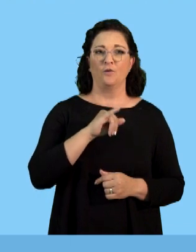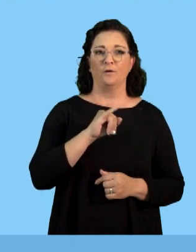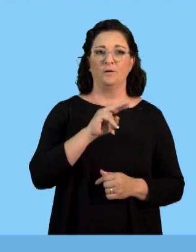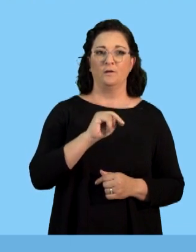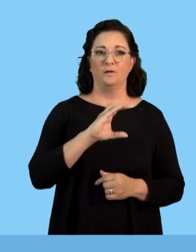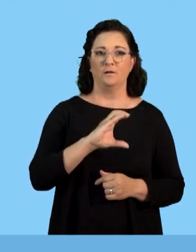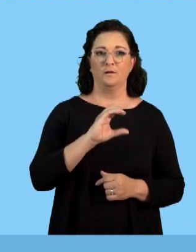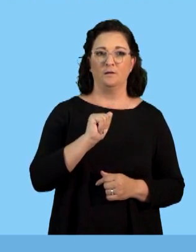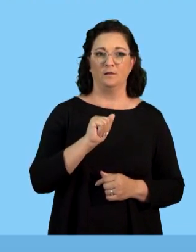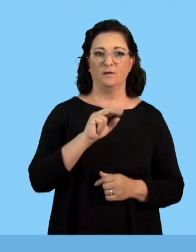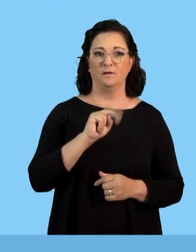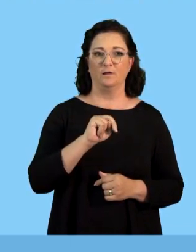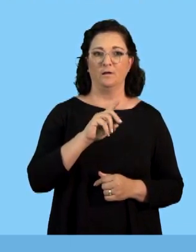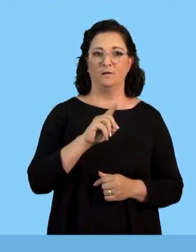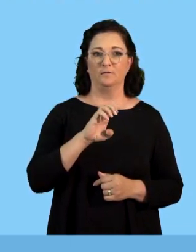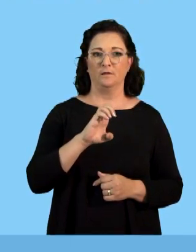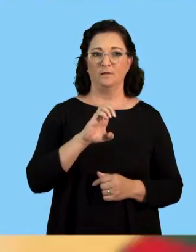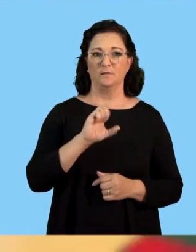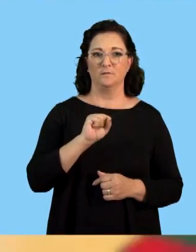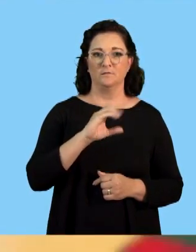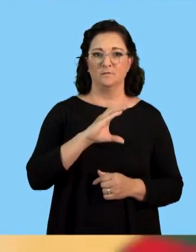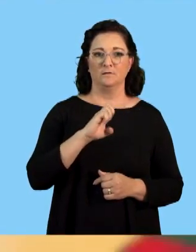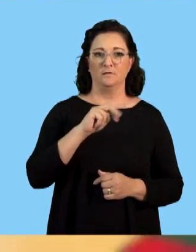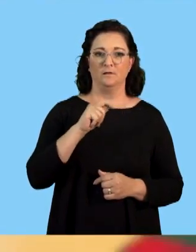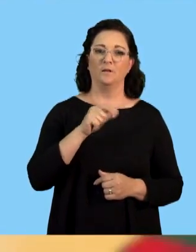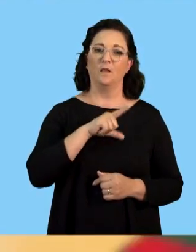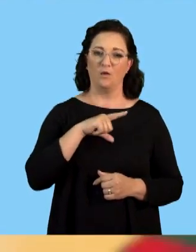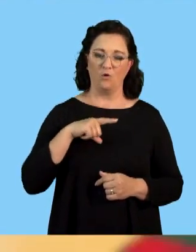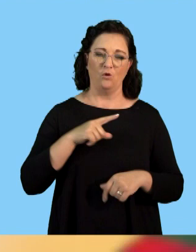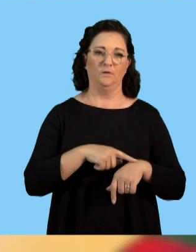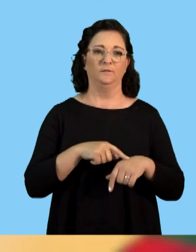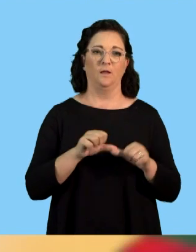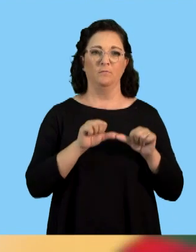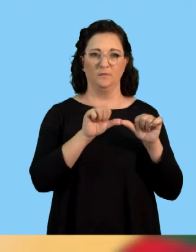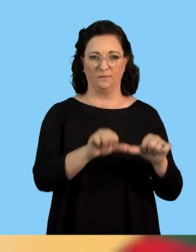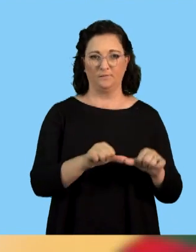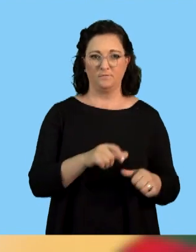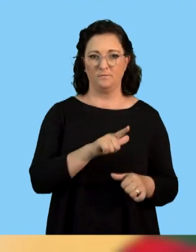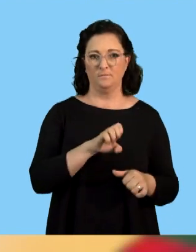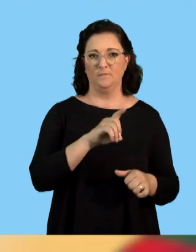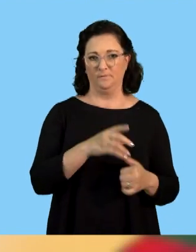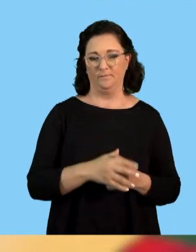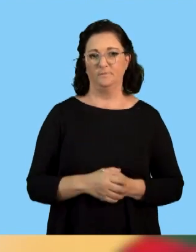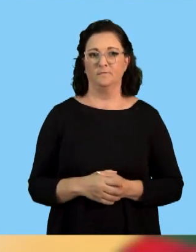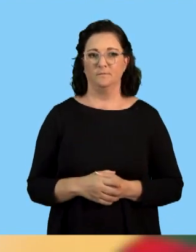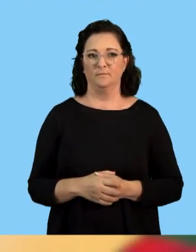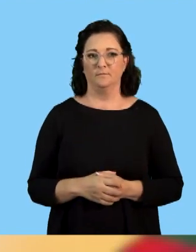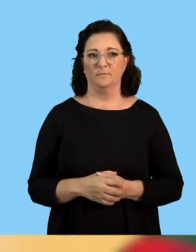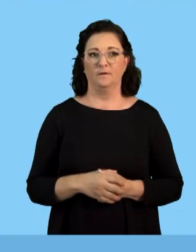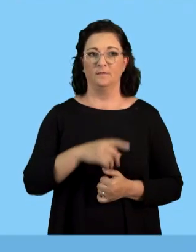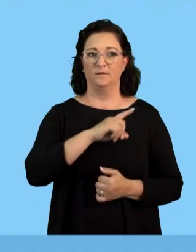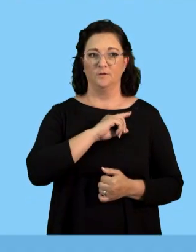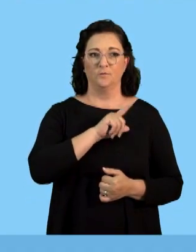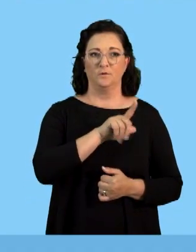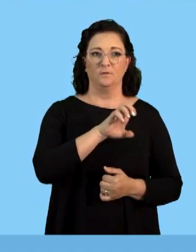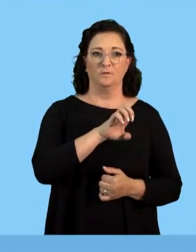is extremely long. So therefore it takes a while for someone to come back and replace those two lights. And also, we are using